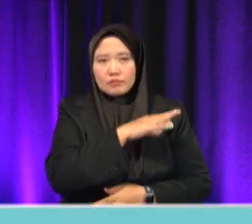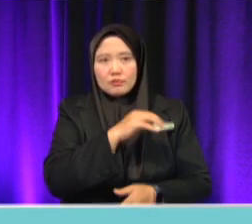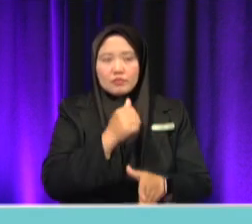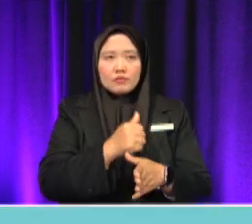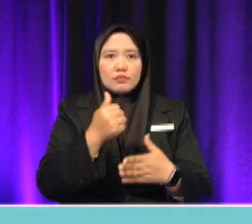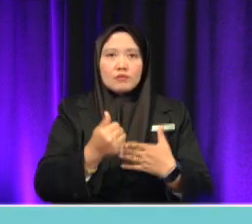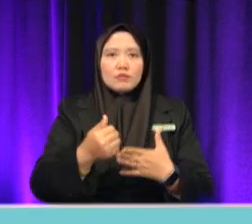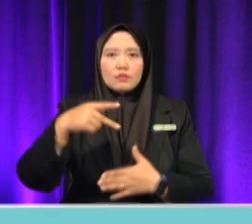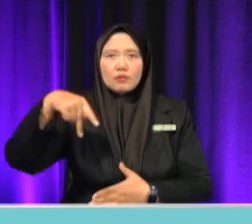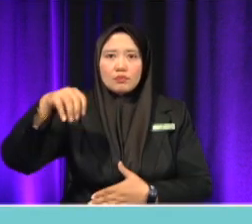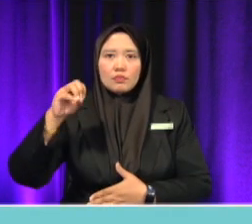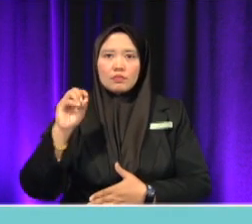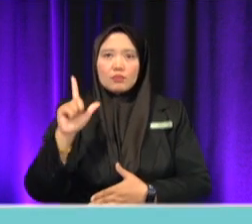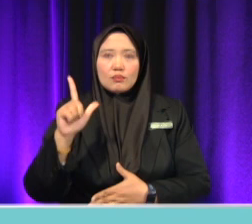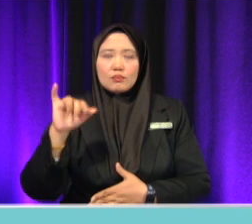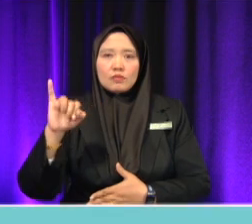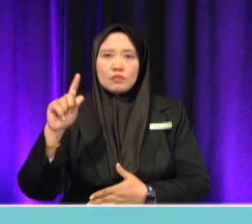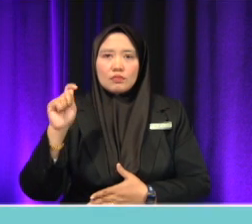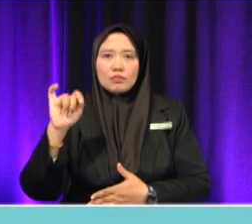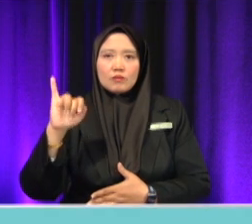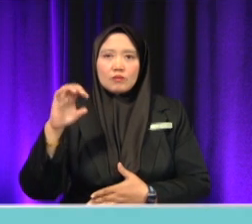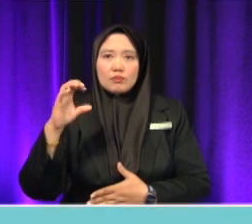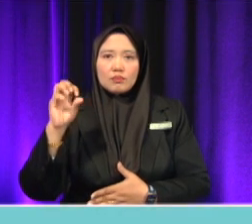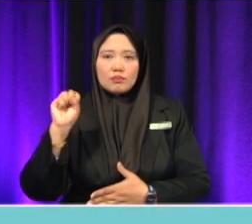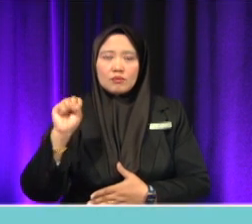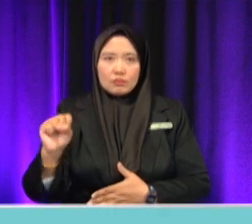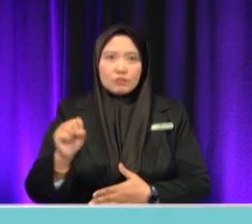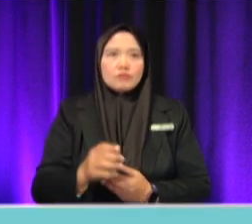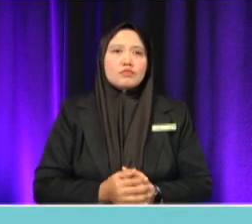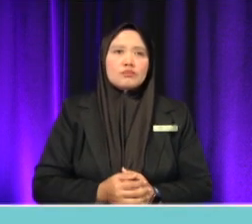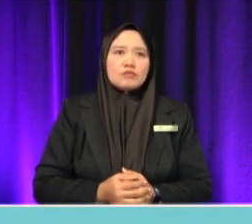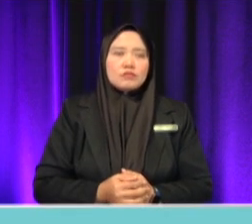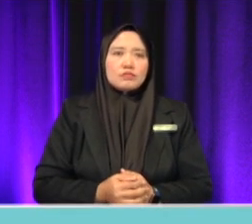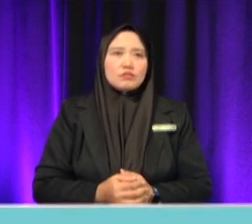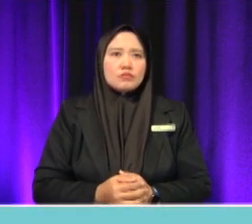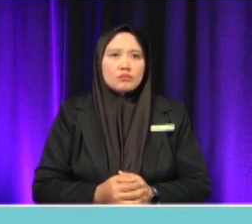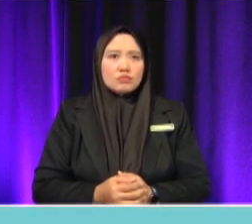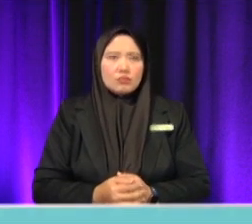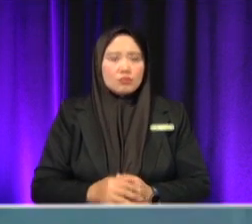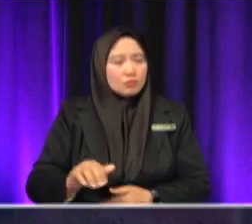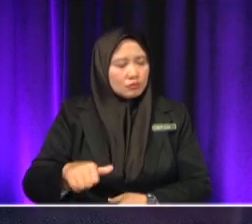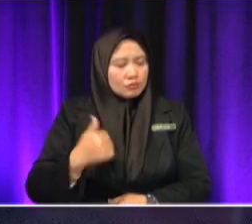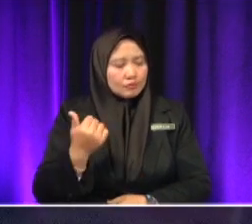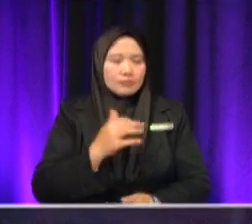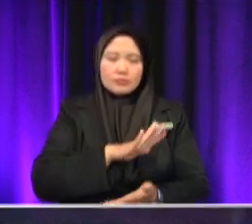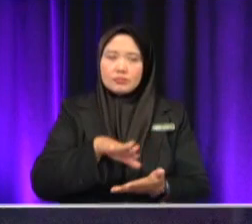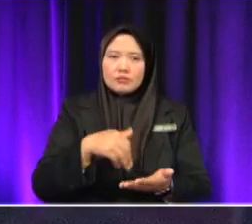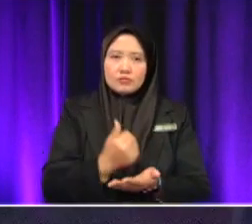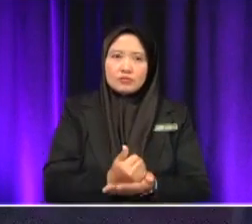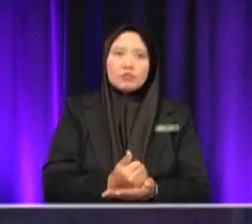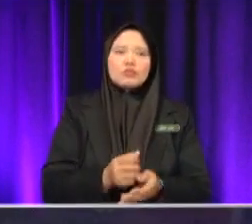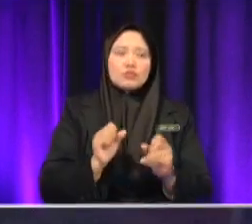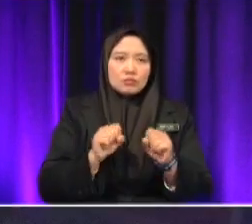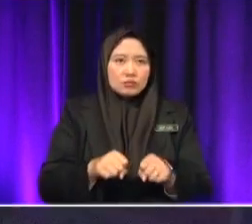most in need, regardless of race, religion or politics. Okay, so good job, girls. So they managed